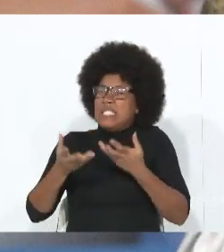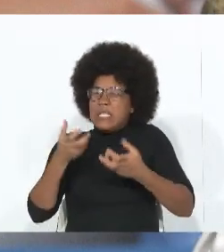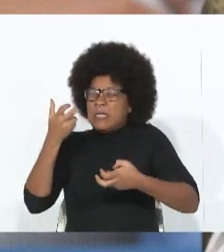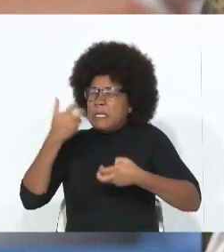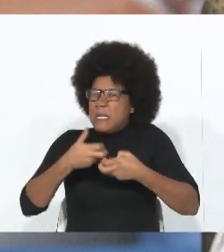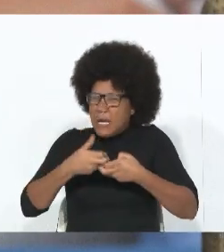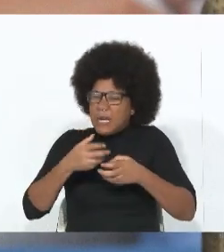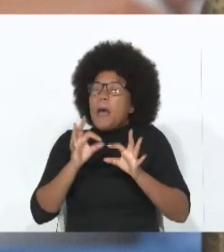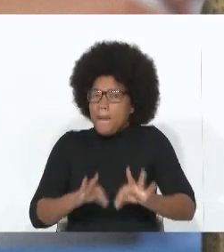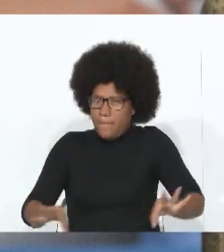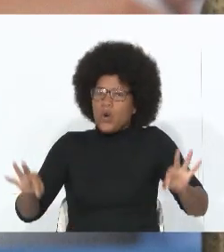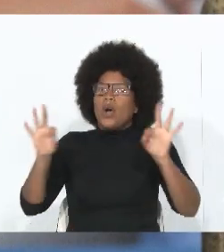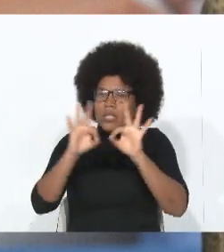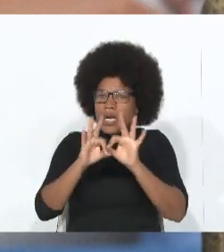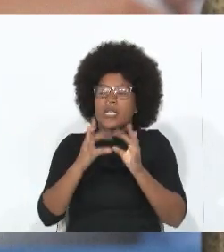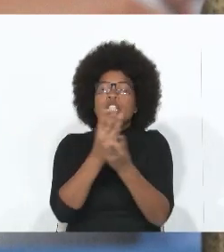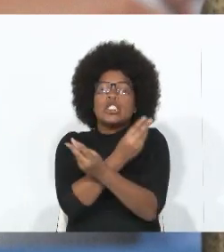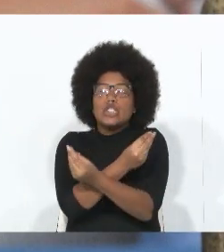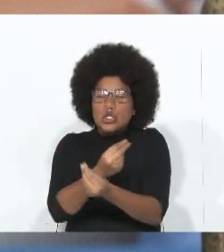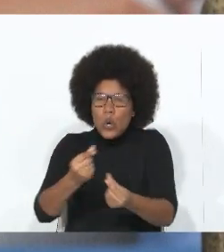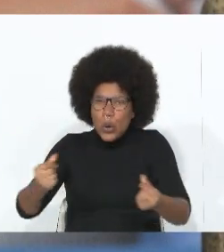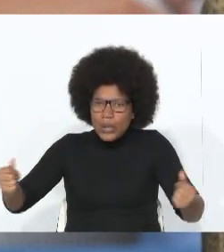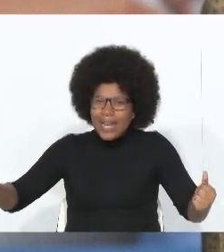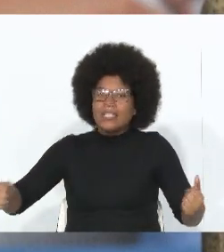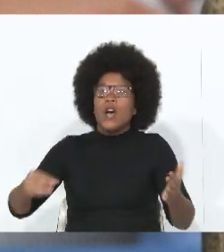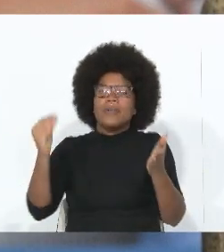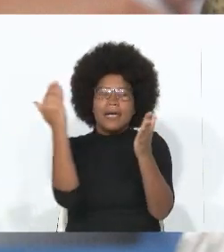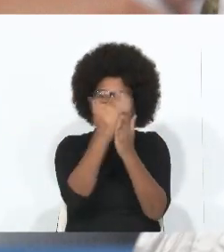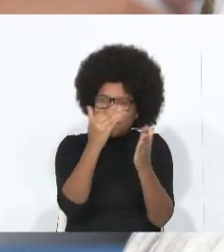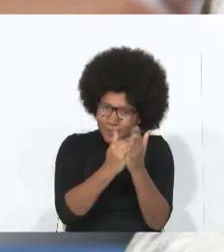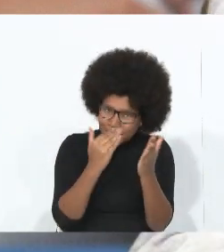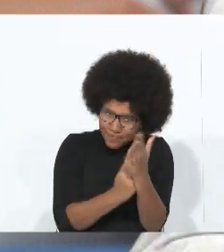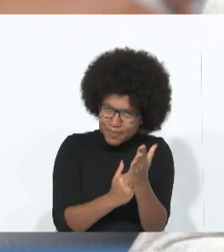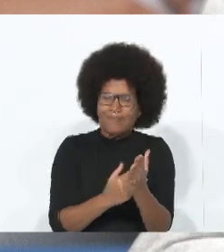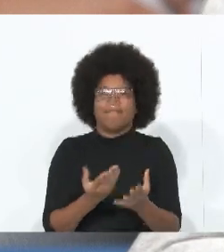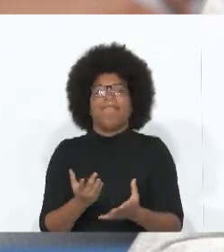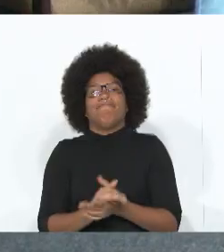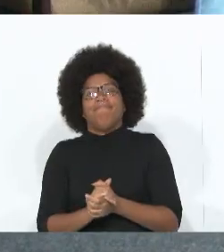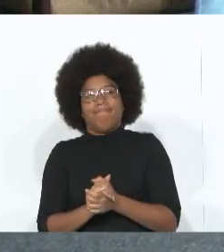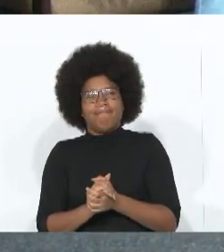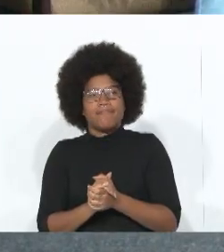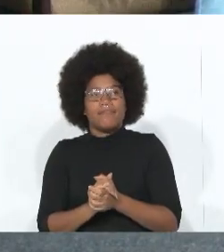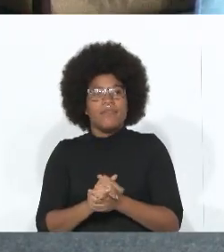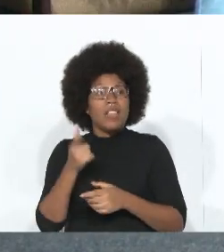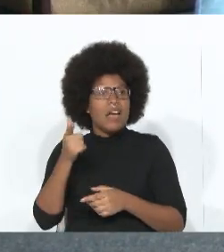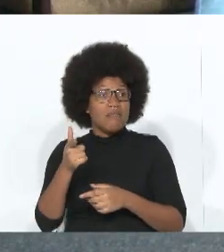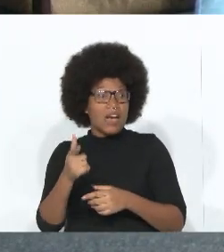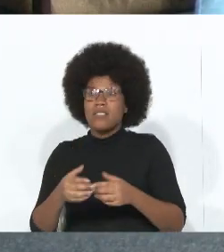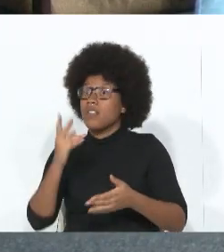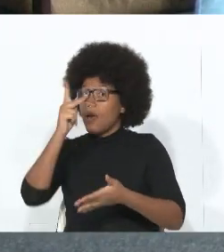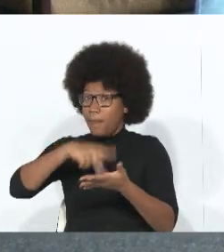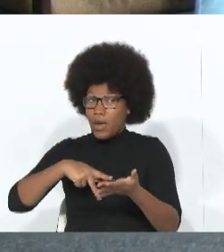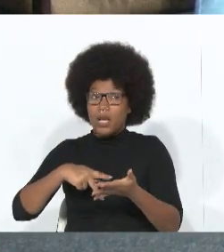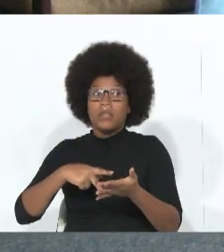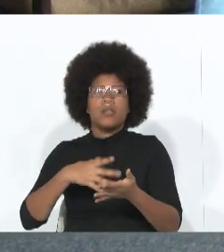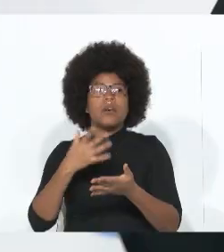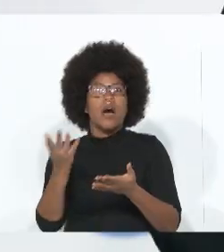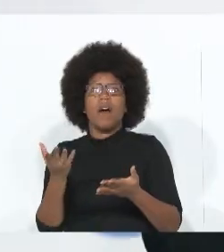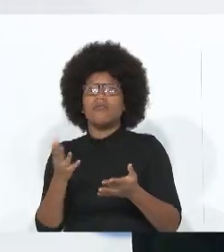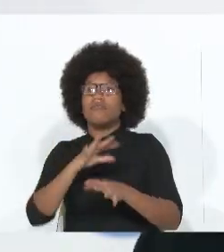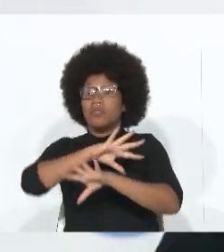it's important, but that's where the rubber hits the road. Well, I mean, and that is a part of